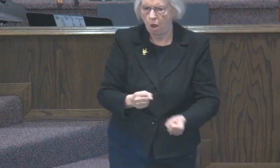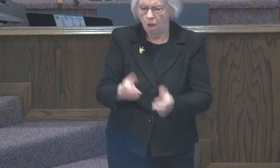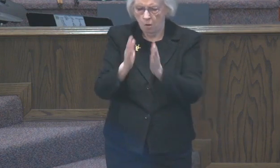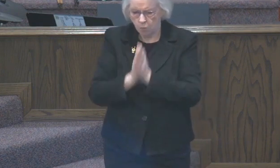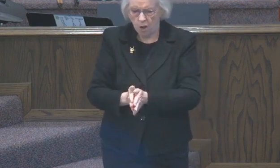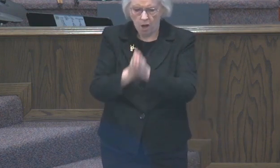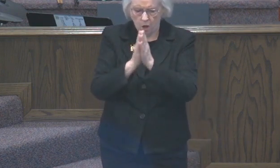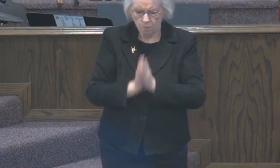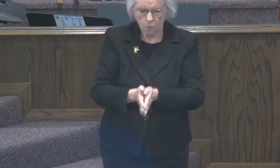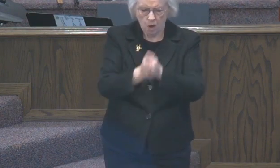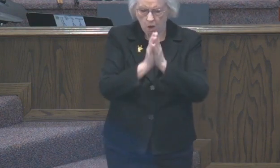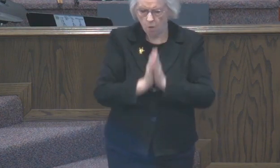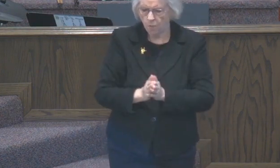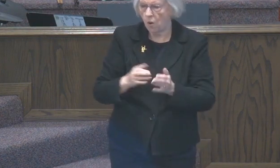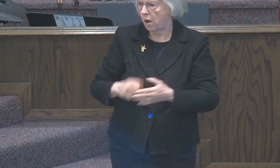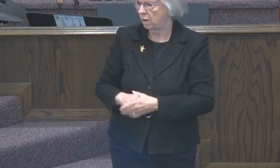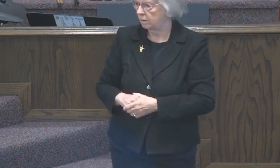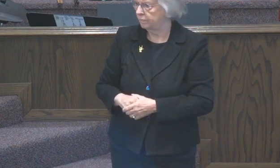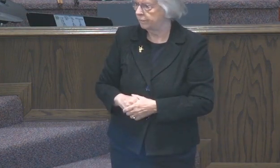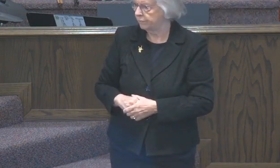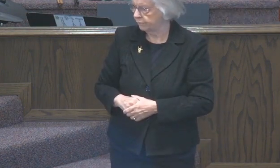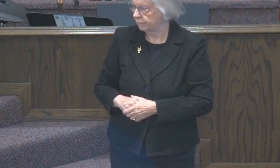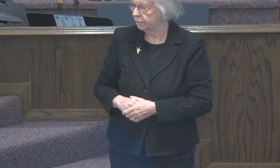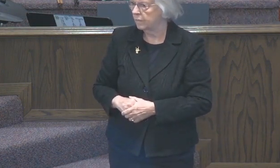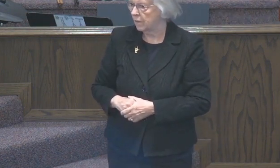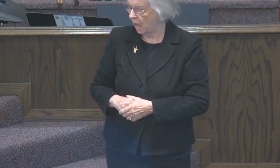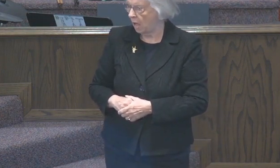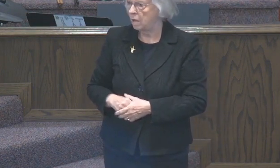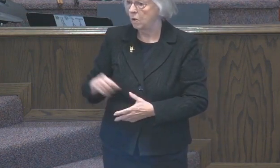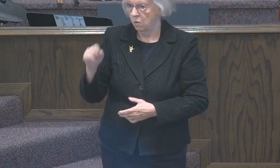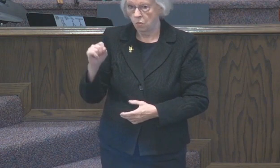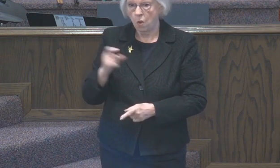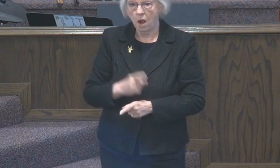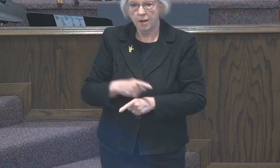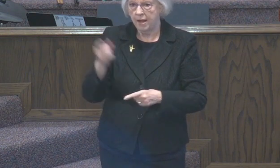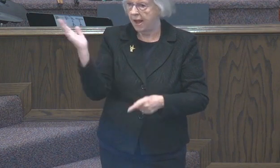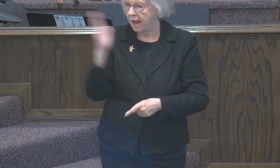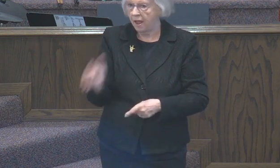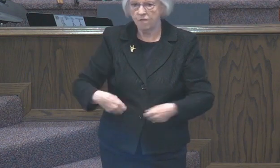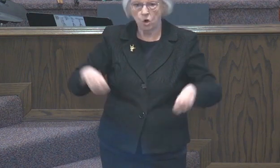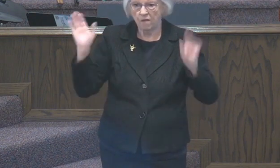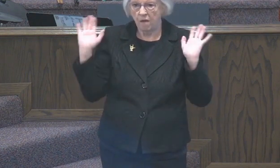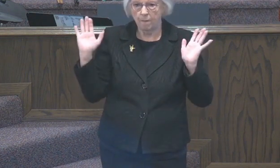James chapter 1 and verse 5 says, if any of you lacks wisdom, all right,